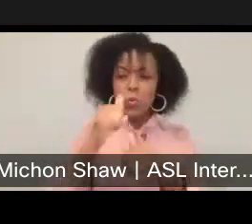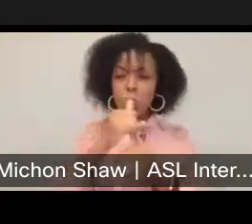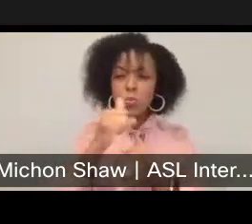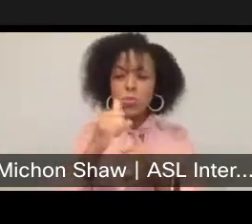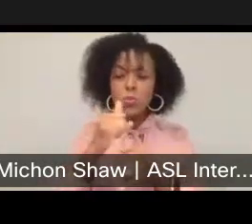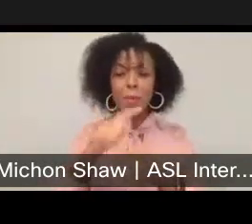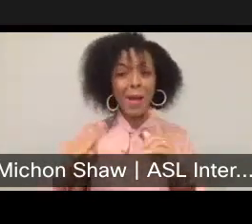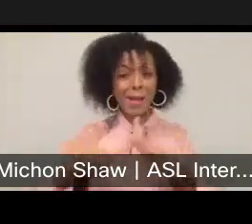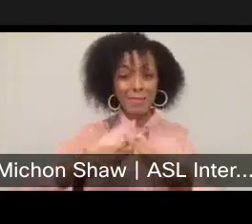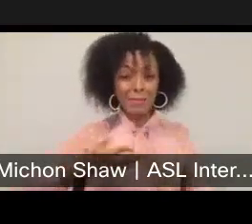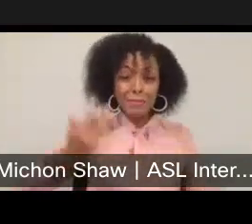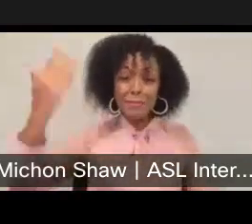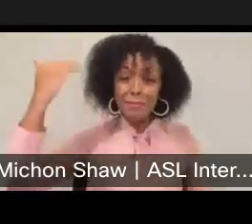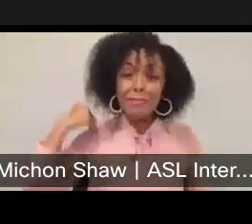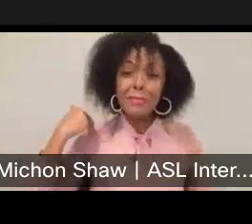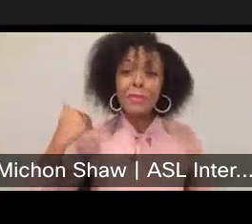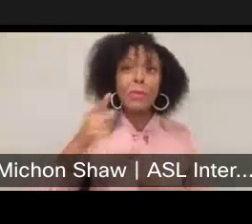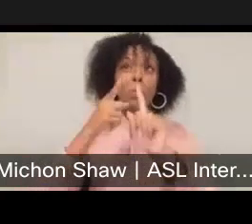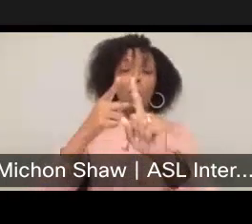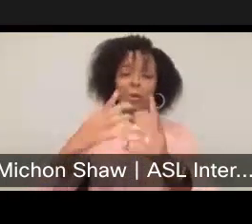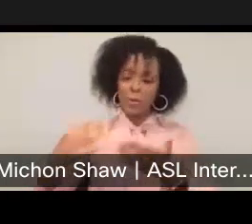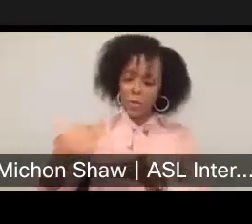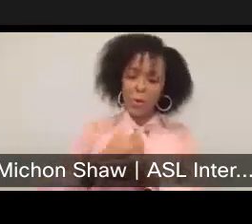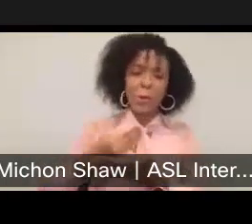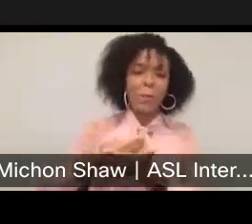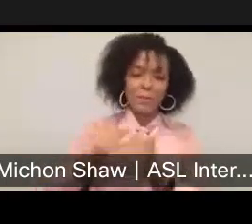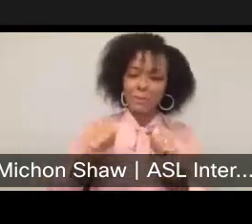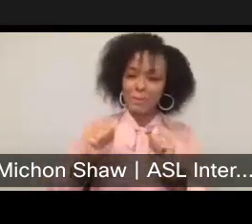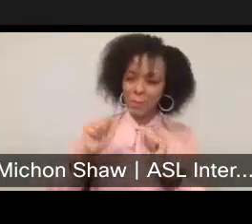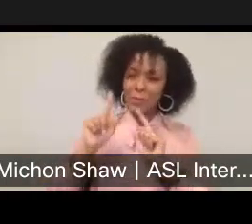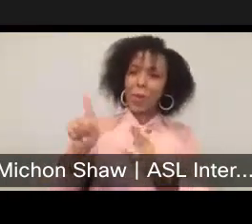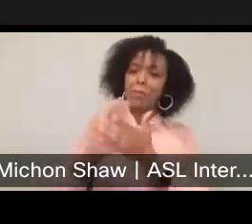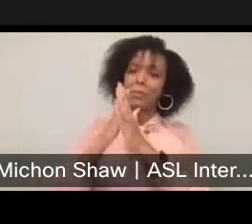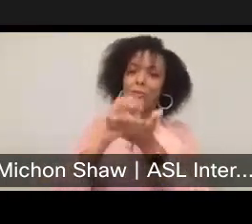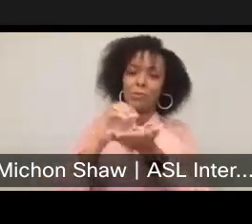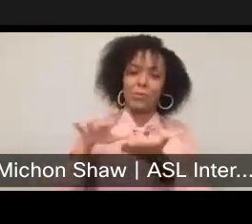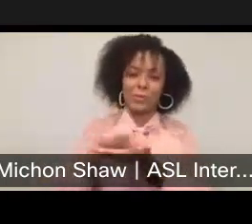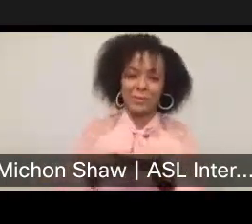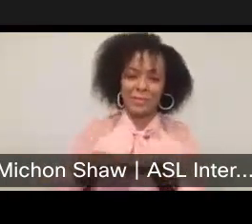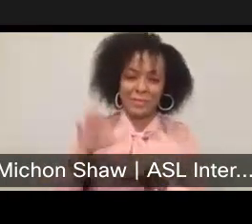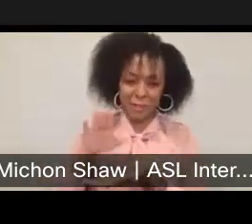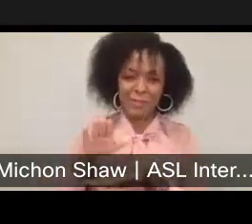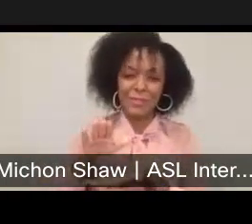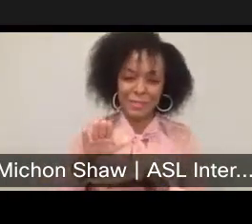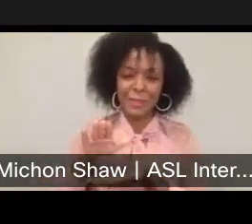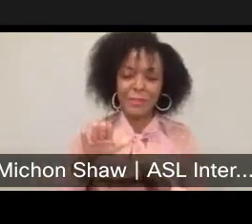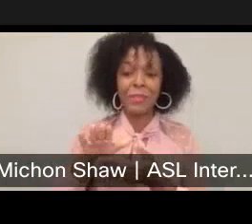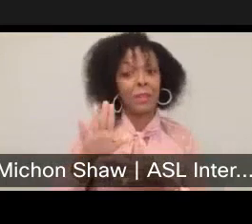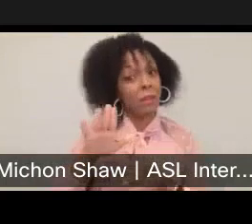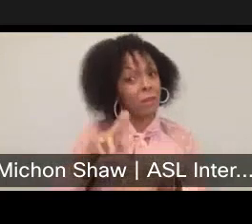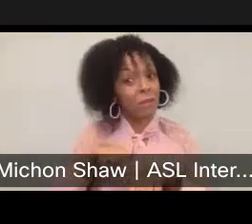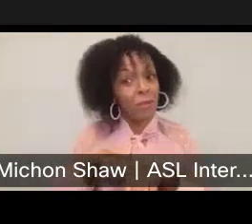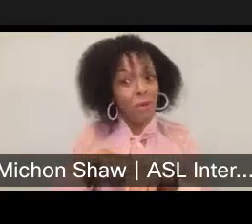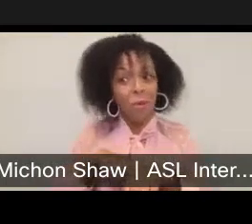make money to go to college. And so that's how it has started. And of course, even